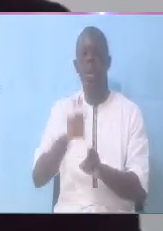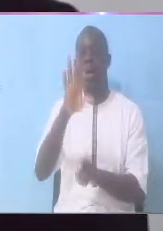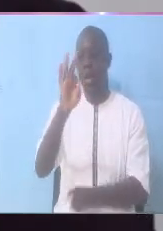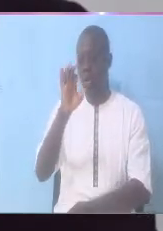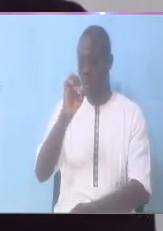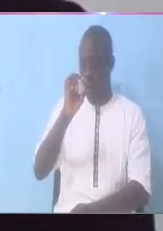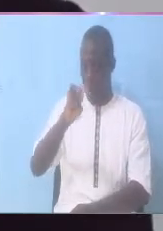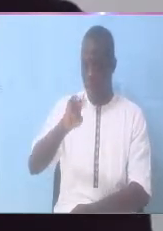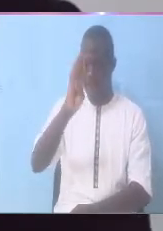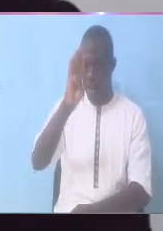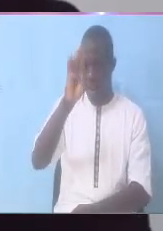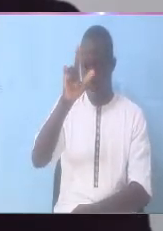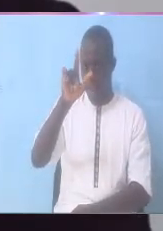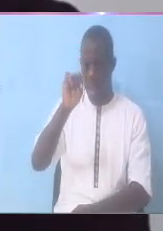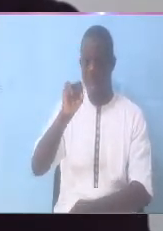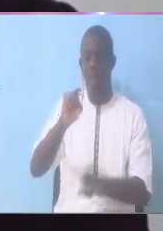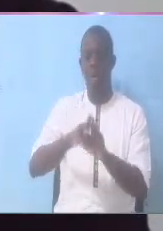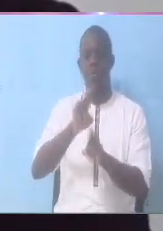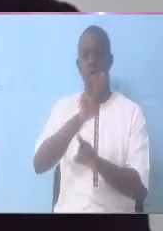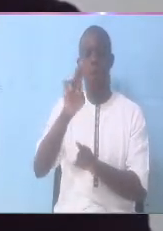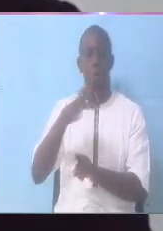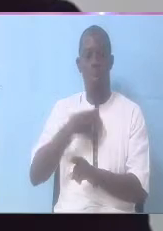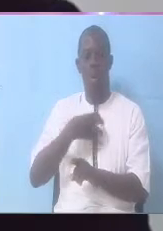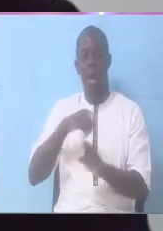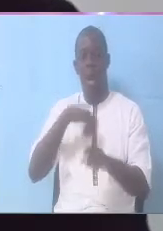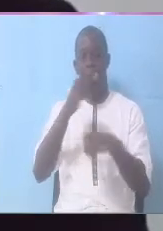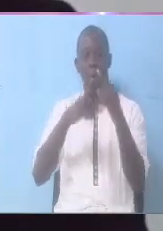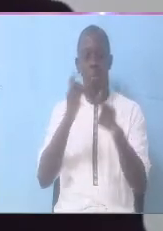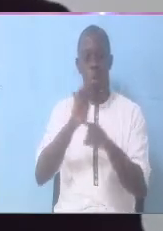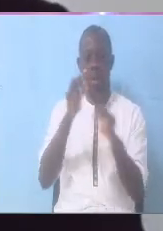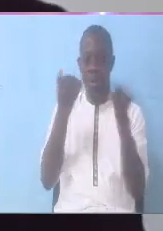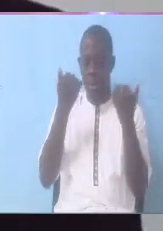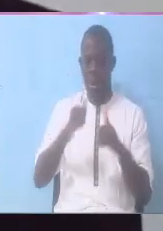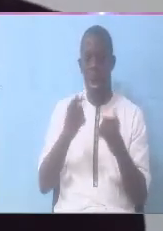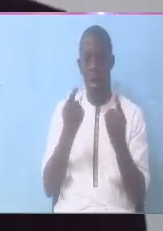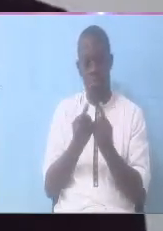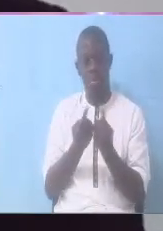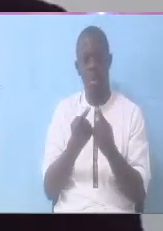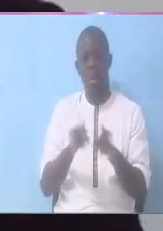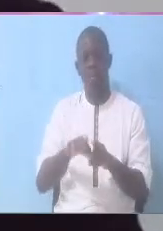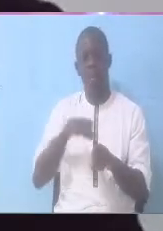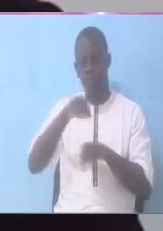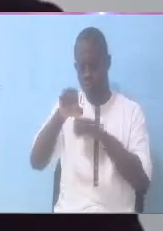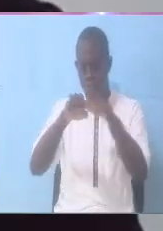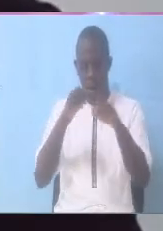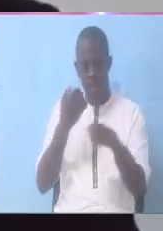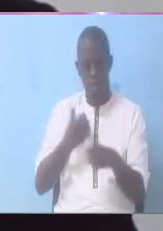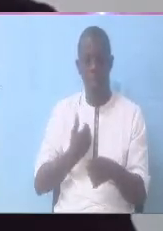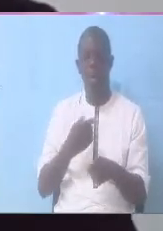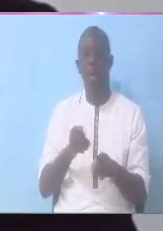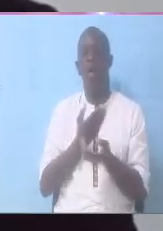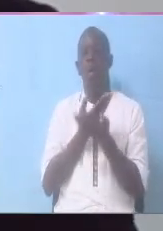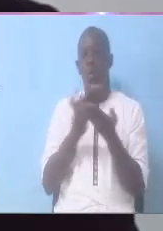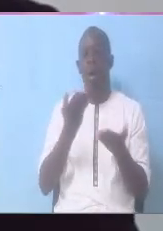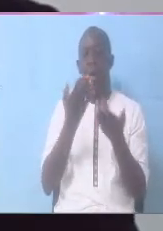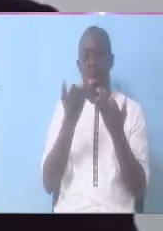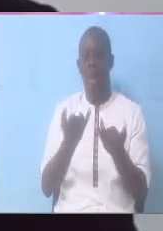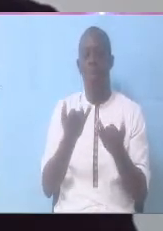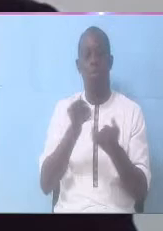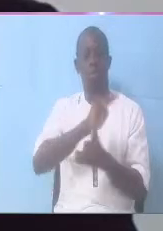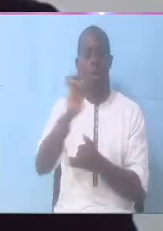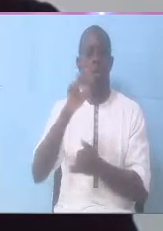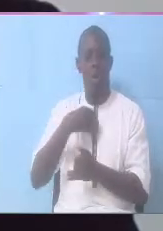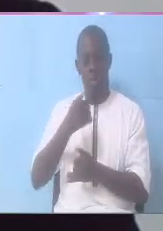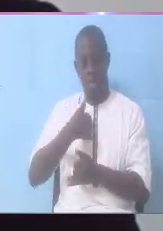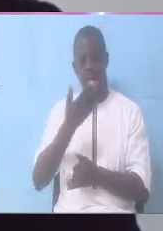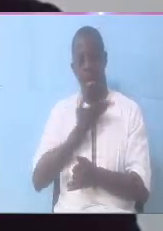So Tumole Musa konye Saihou ni mantara tonya fokang abe filindirole la wodalilo le asabu amalla fi